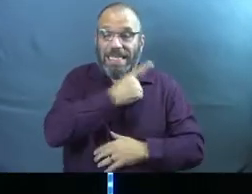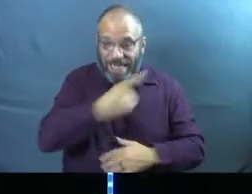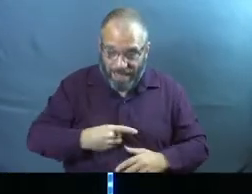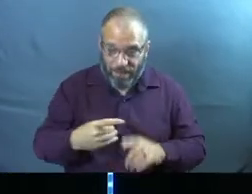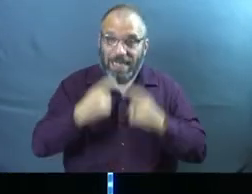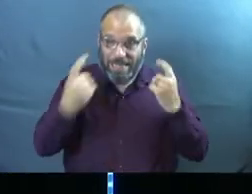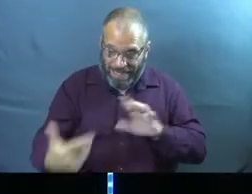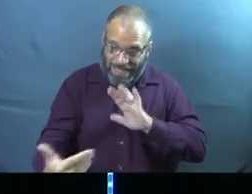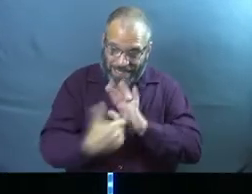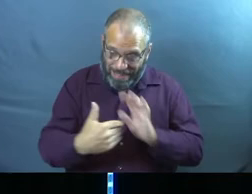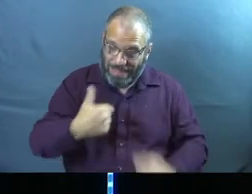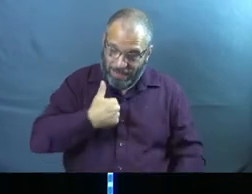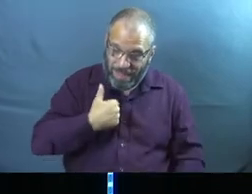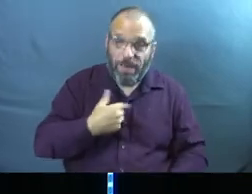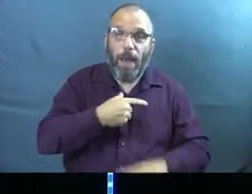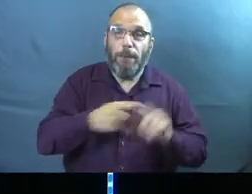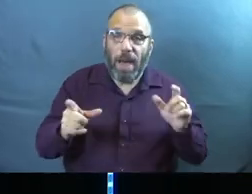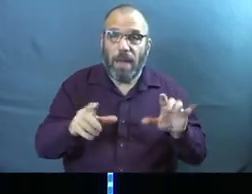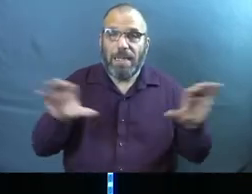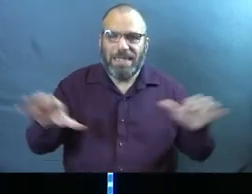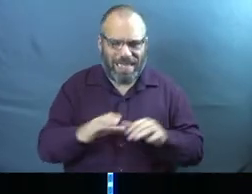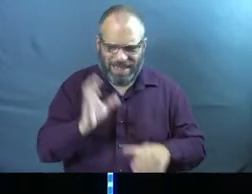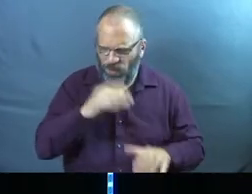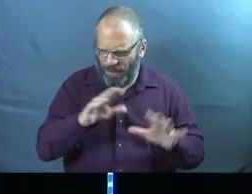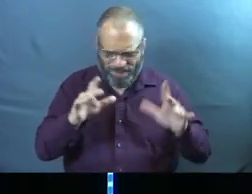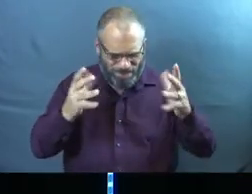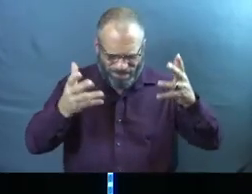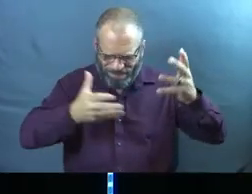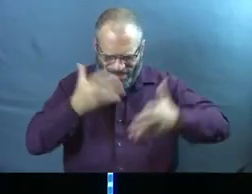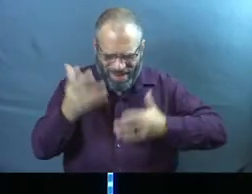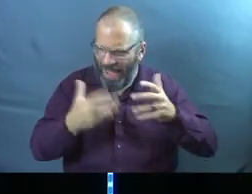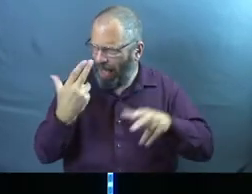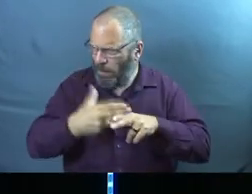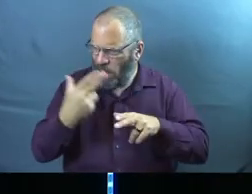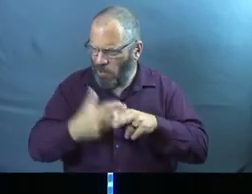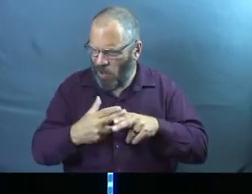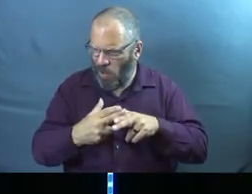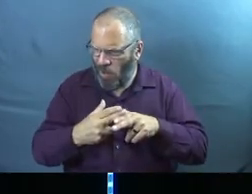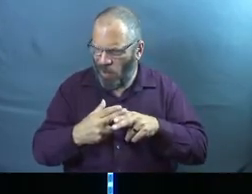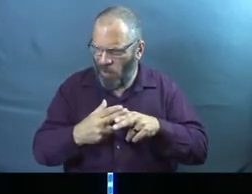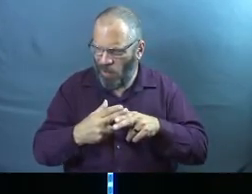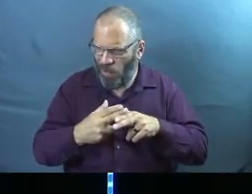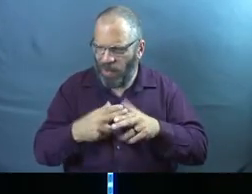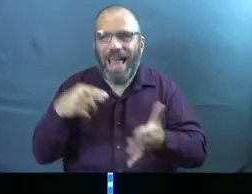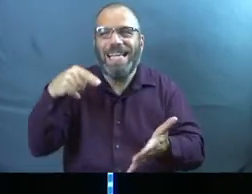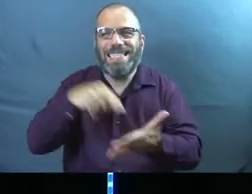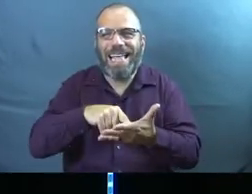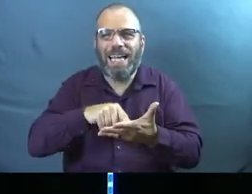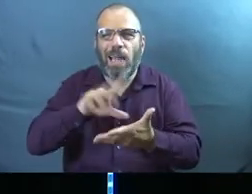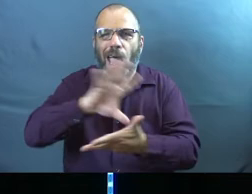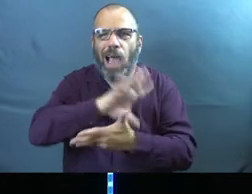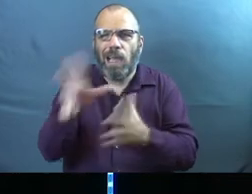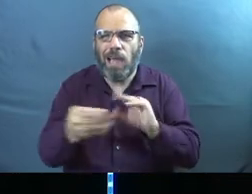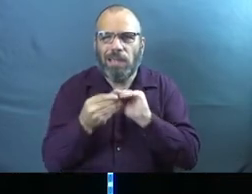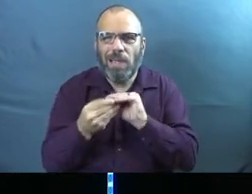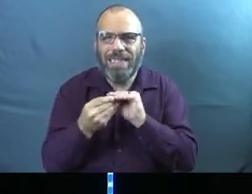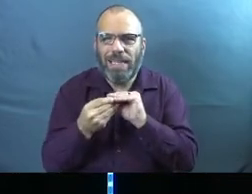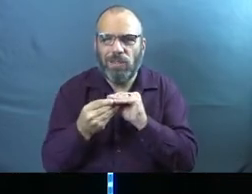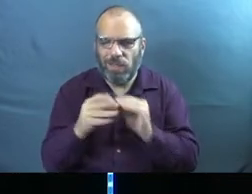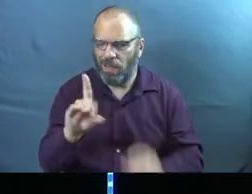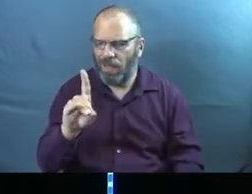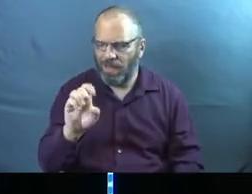himself. But he does this weird, I'm going to call it debt consolidation thing in this